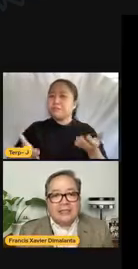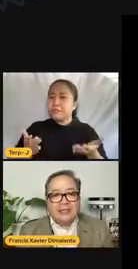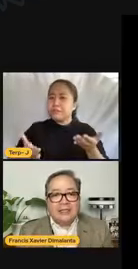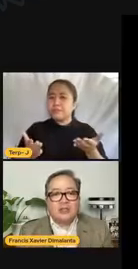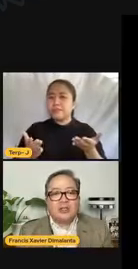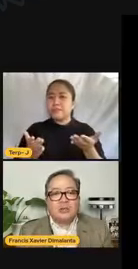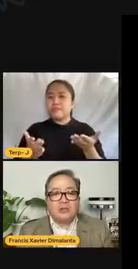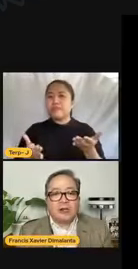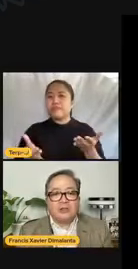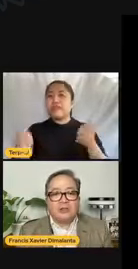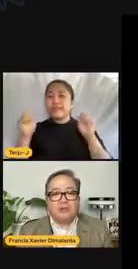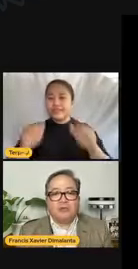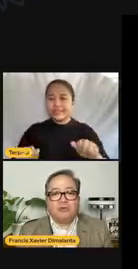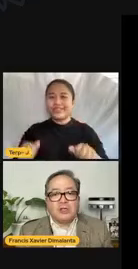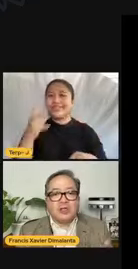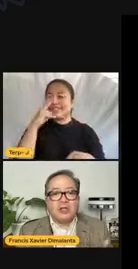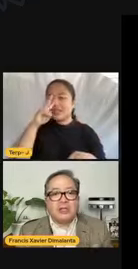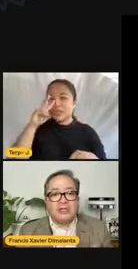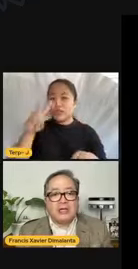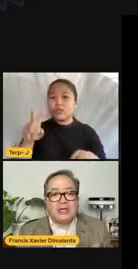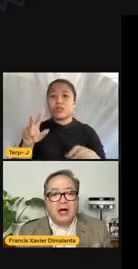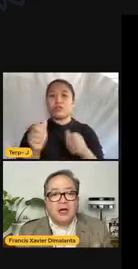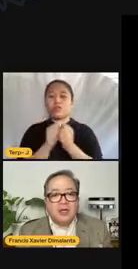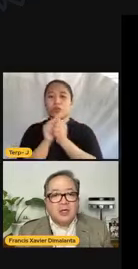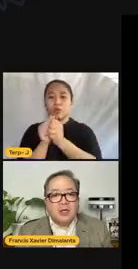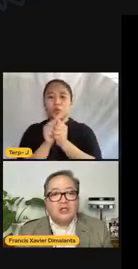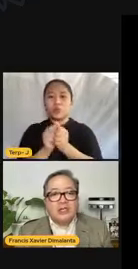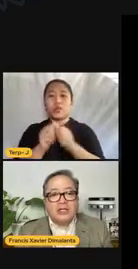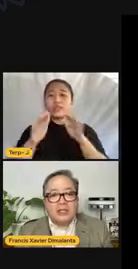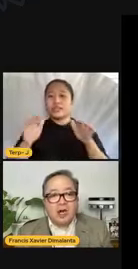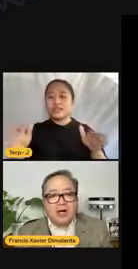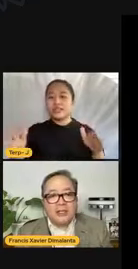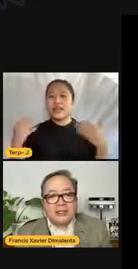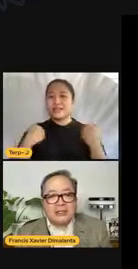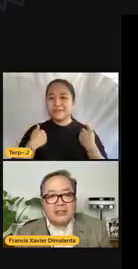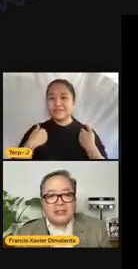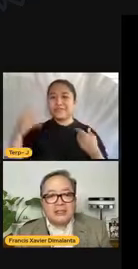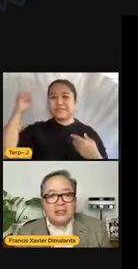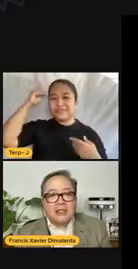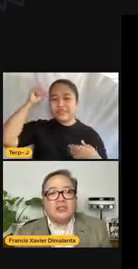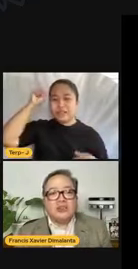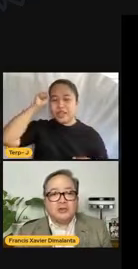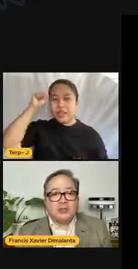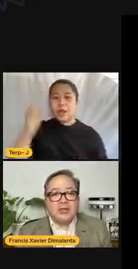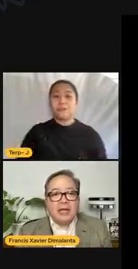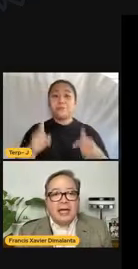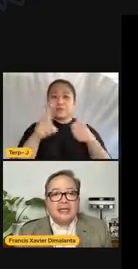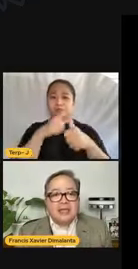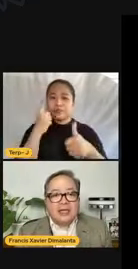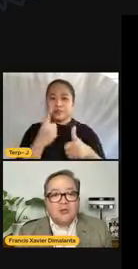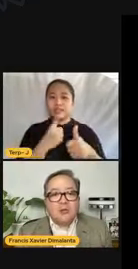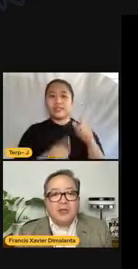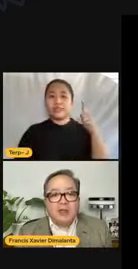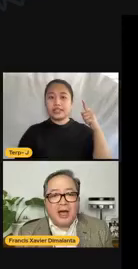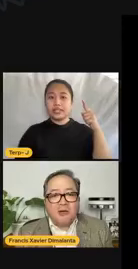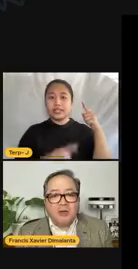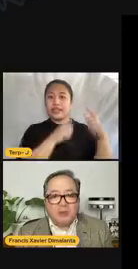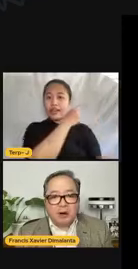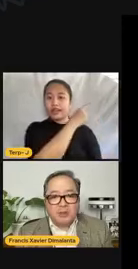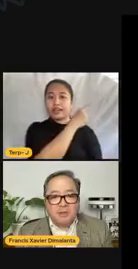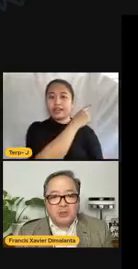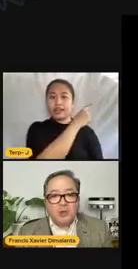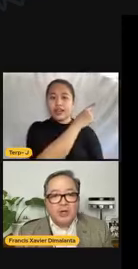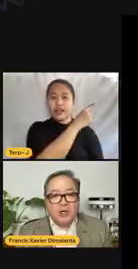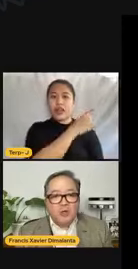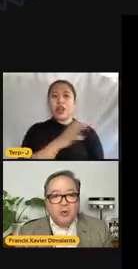concurrently seen in children with Down syndrome? First on the list are congenital heart disease issues. And second would be